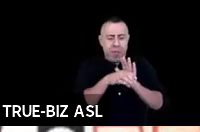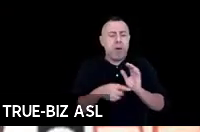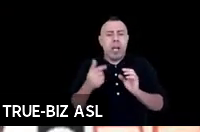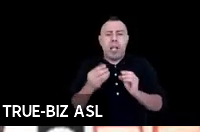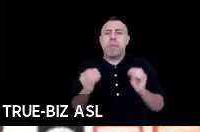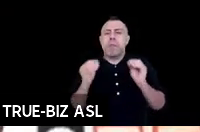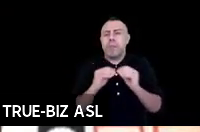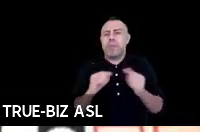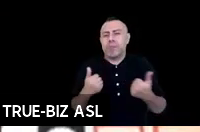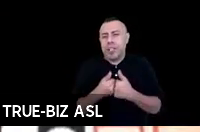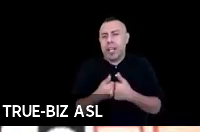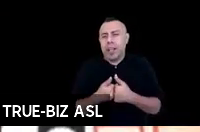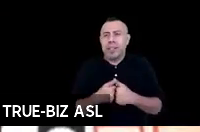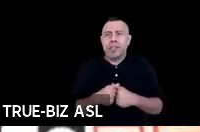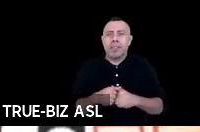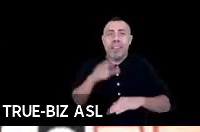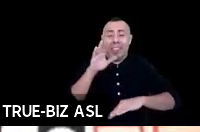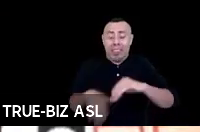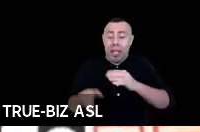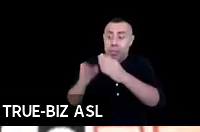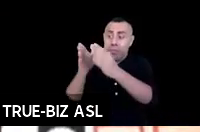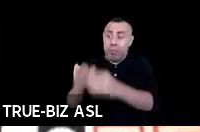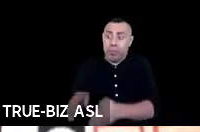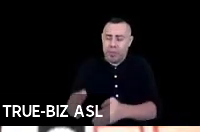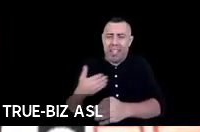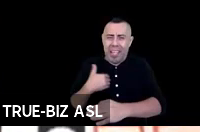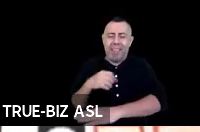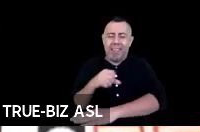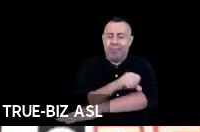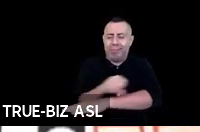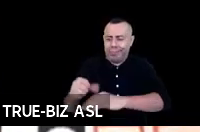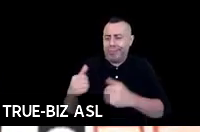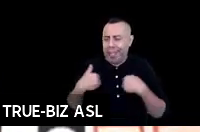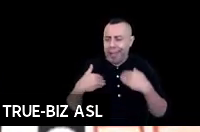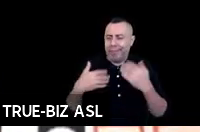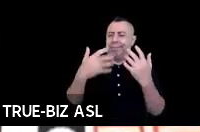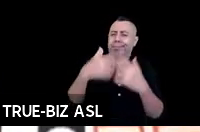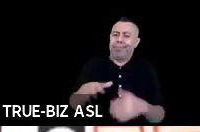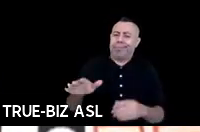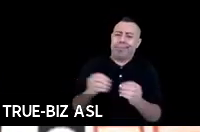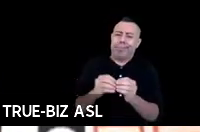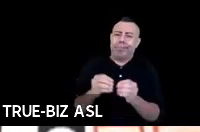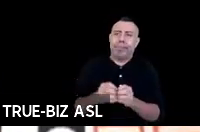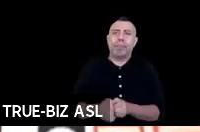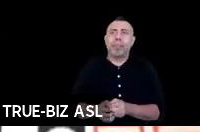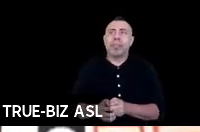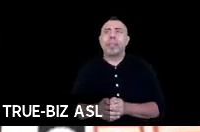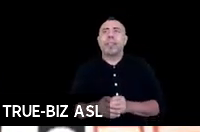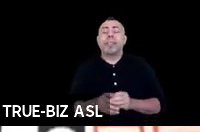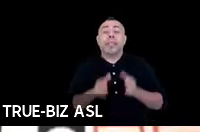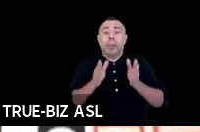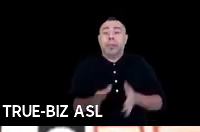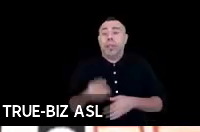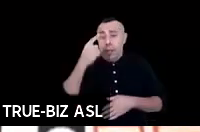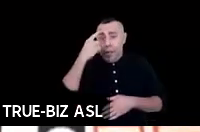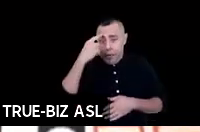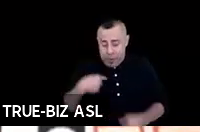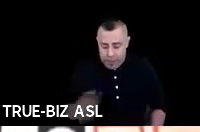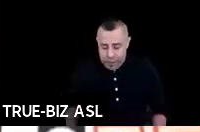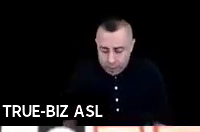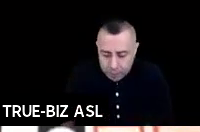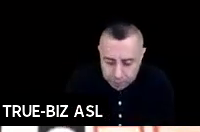person when you're on a set. And, yeah. No, for me, why I'm so committed to Spectrum Theater Ensemble is that it is a place where you're allowed to